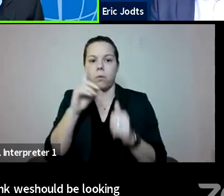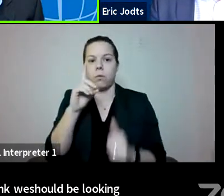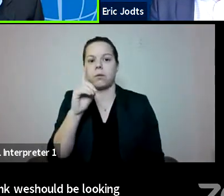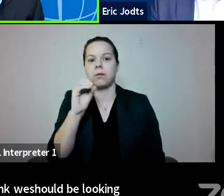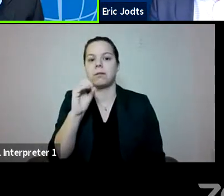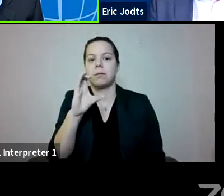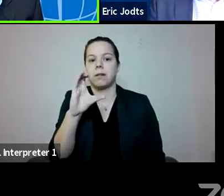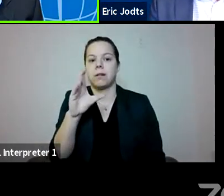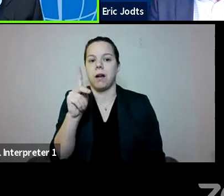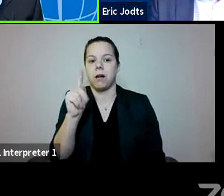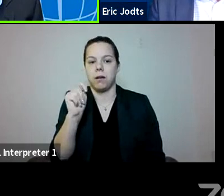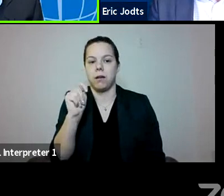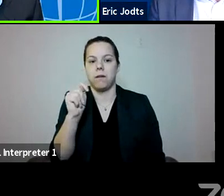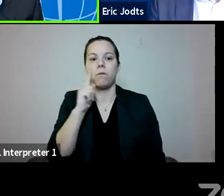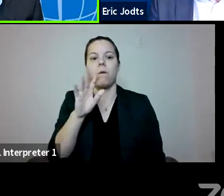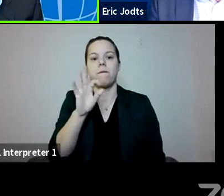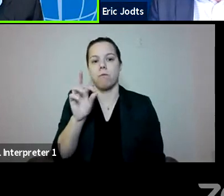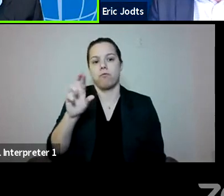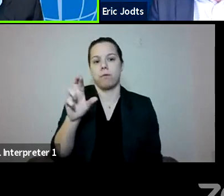Federal Register.